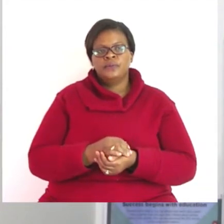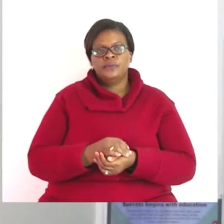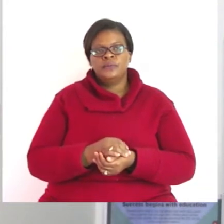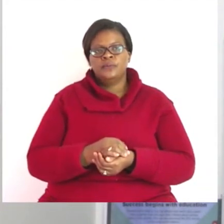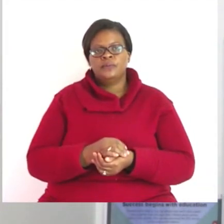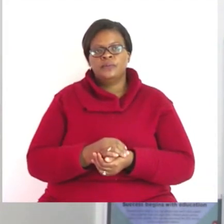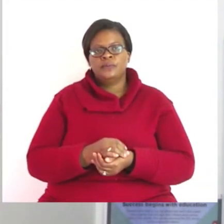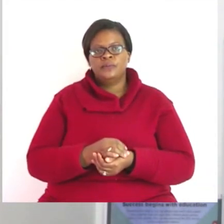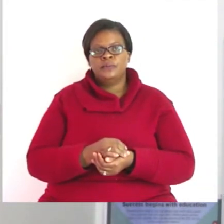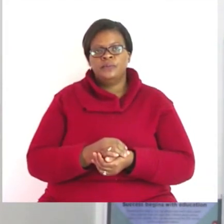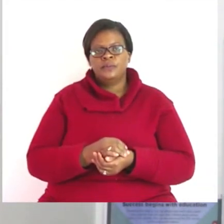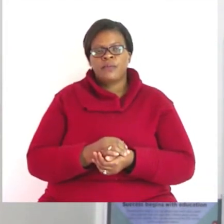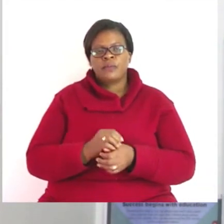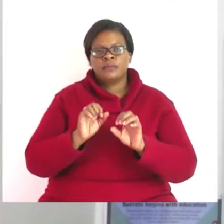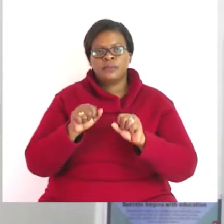We have